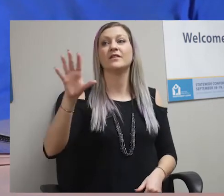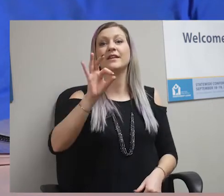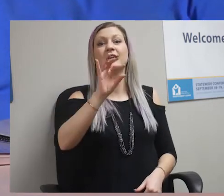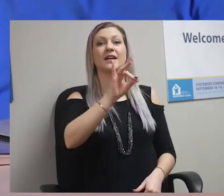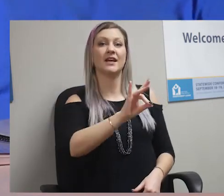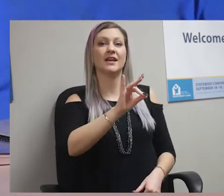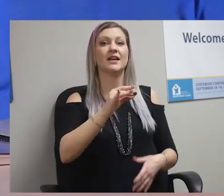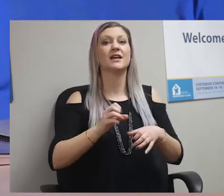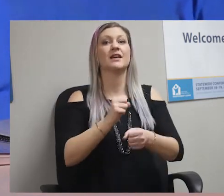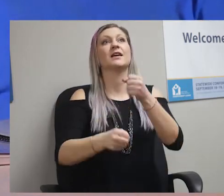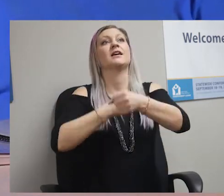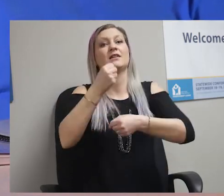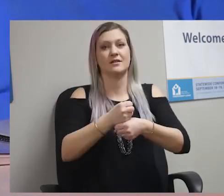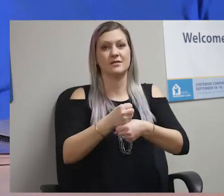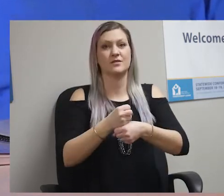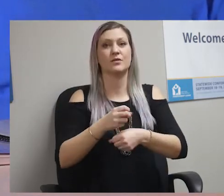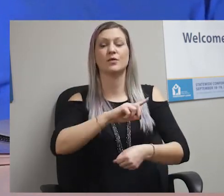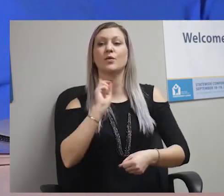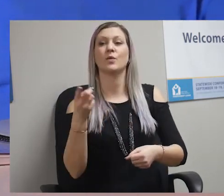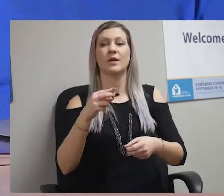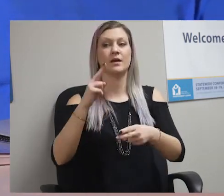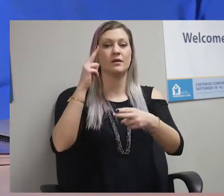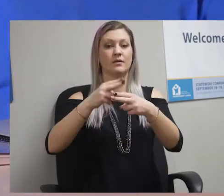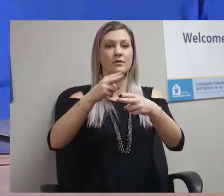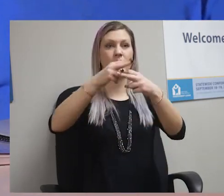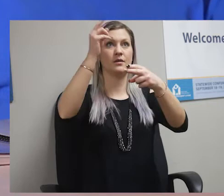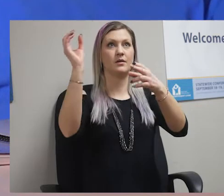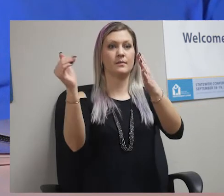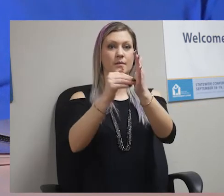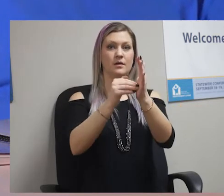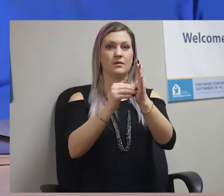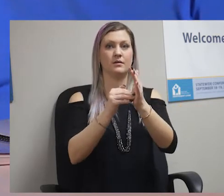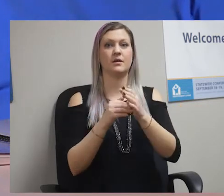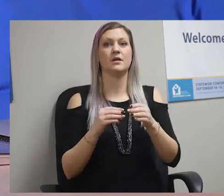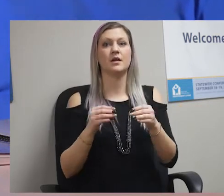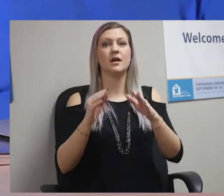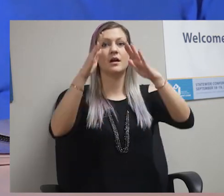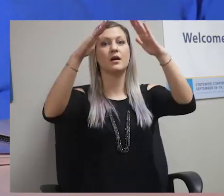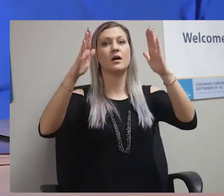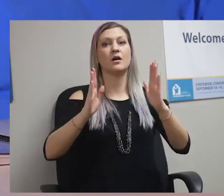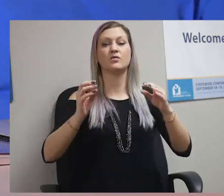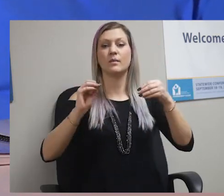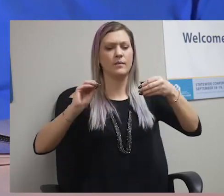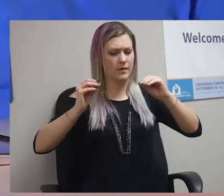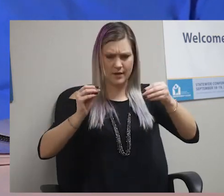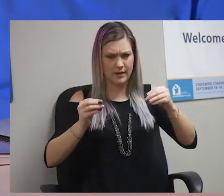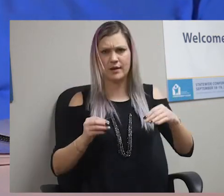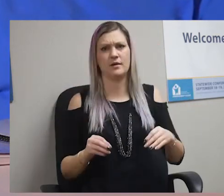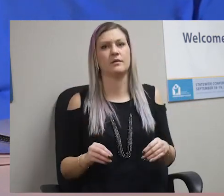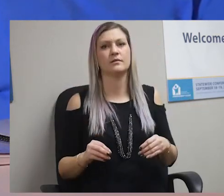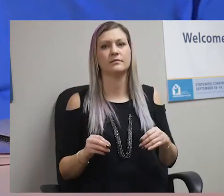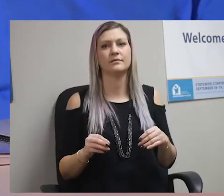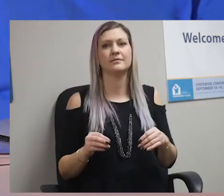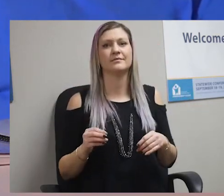We sort of rebuilt the whole house from pretty much from scratch. And it's